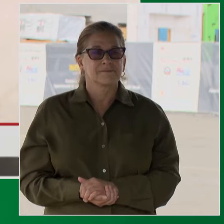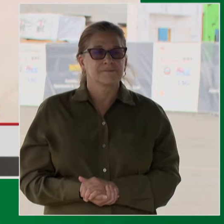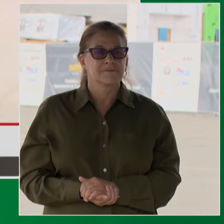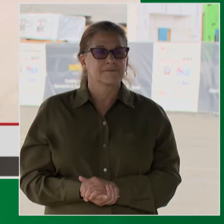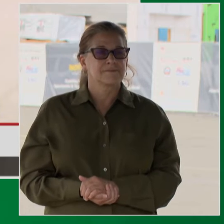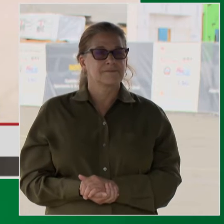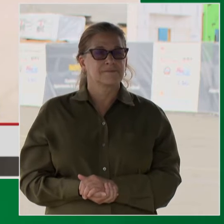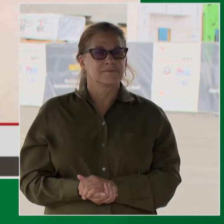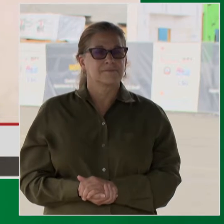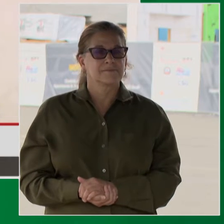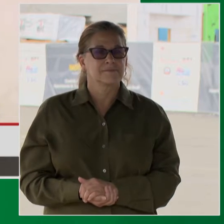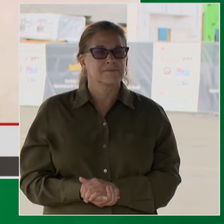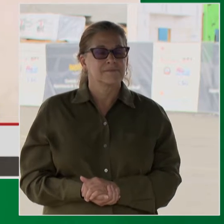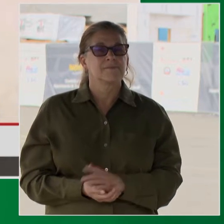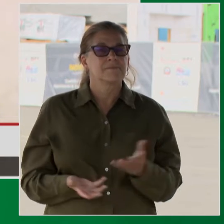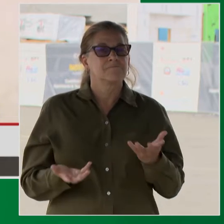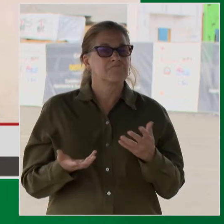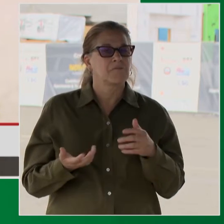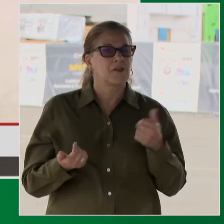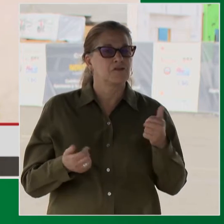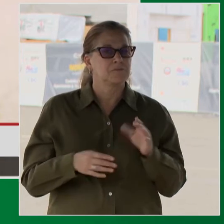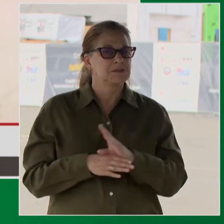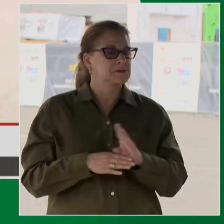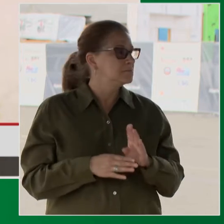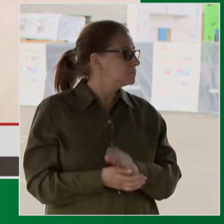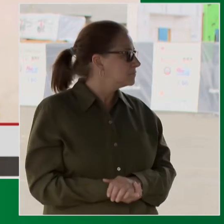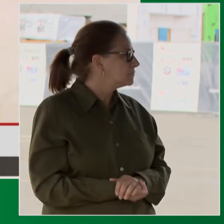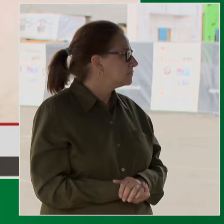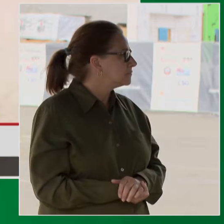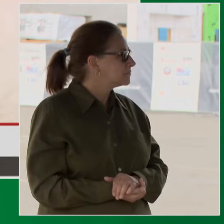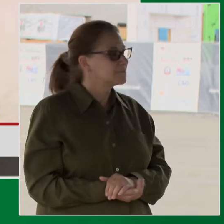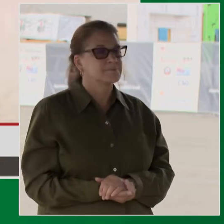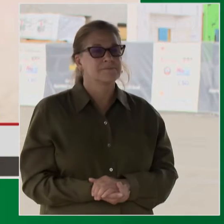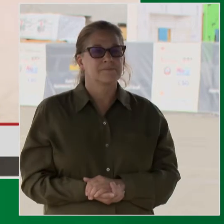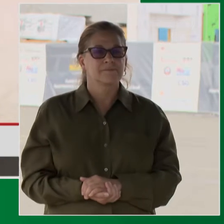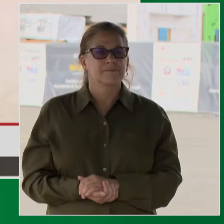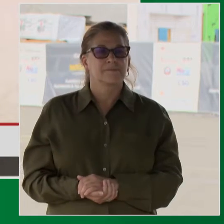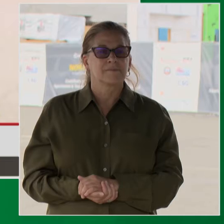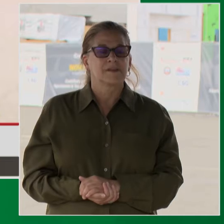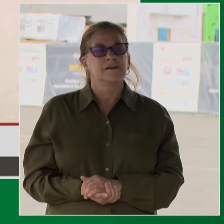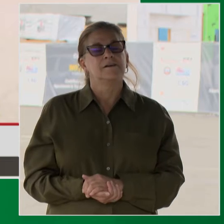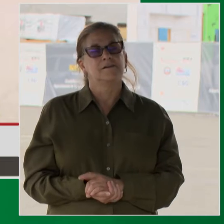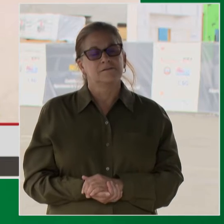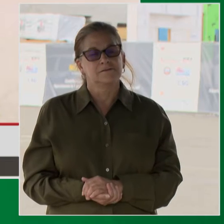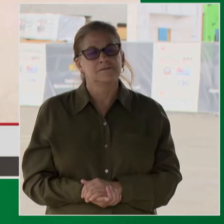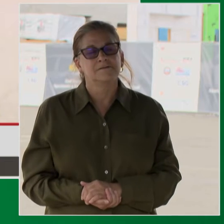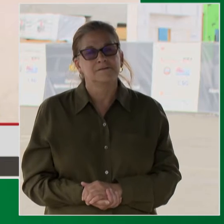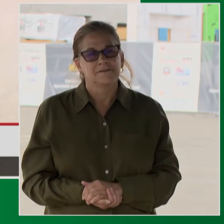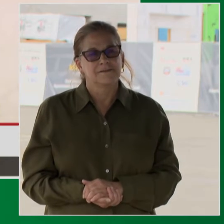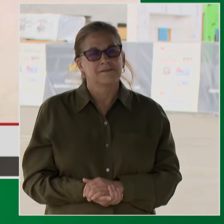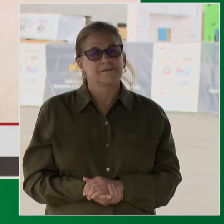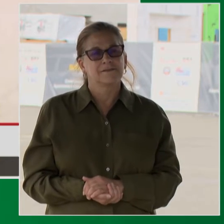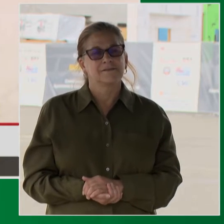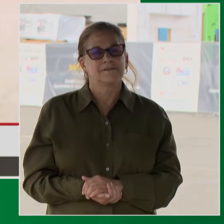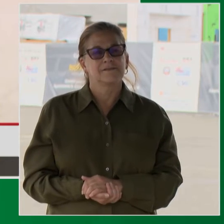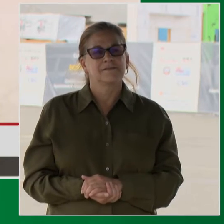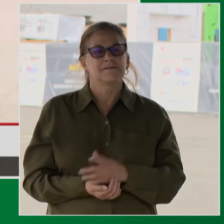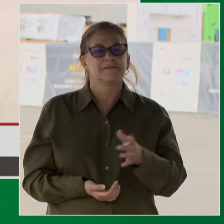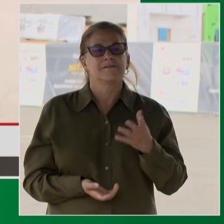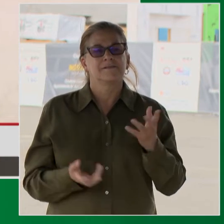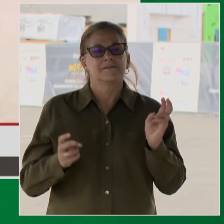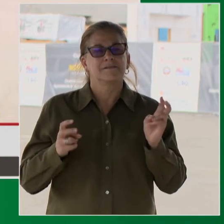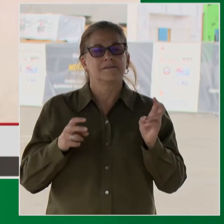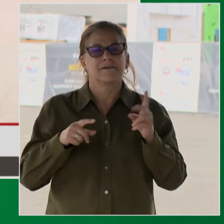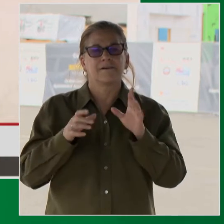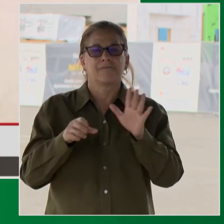what Andrew mentioned is that what's unique about Norse DC is that it's a full circle kind of